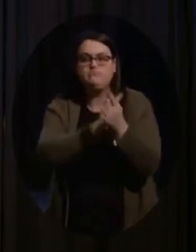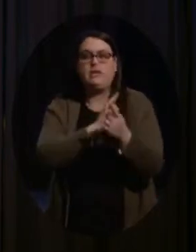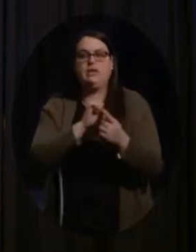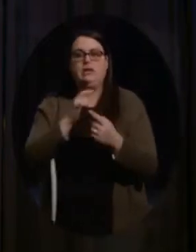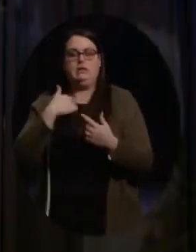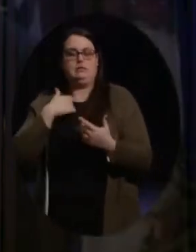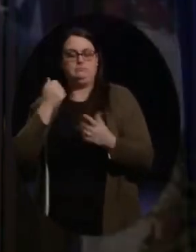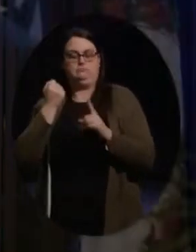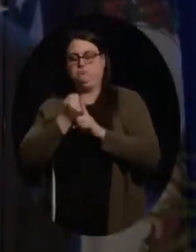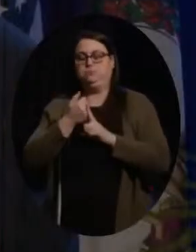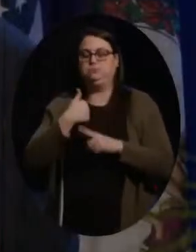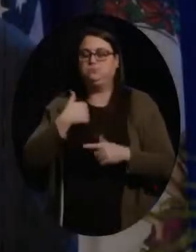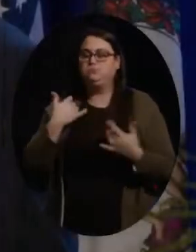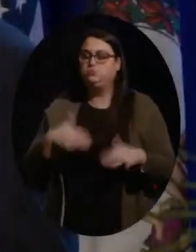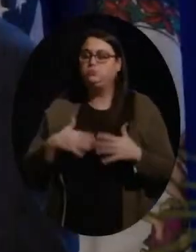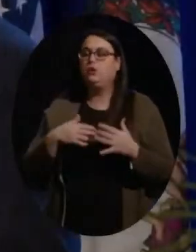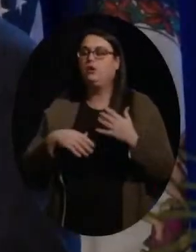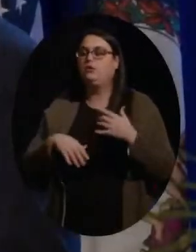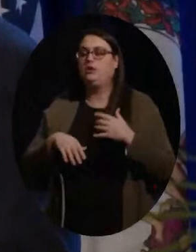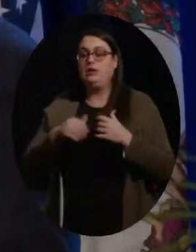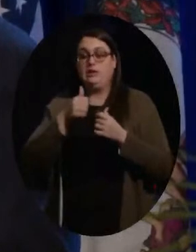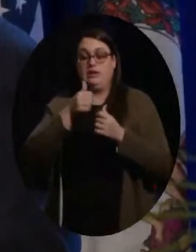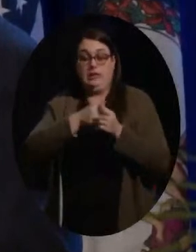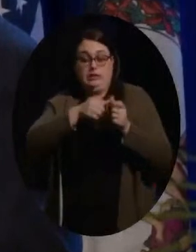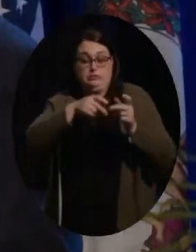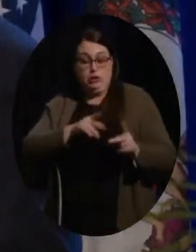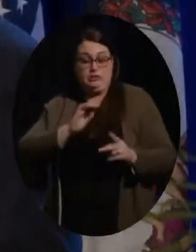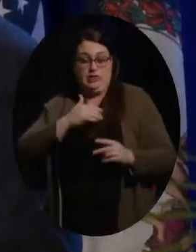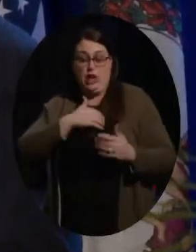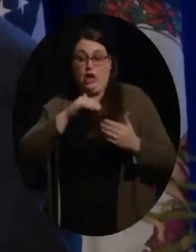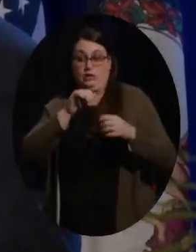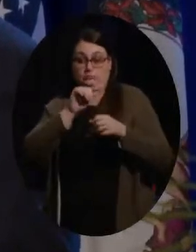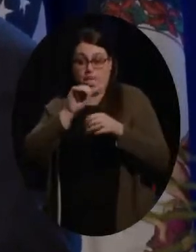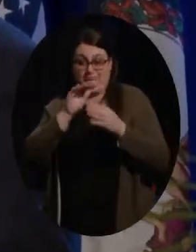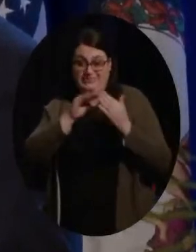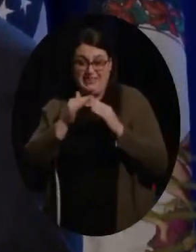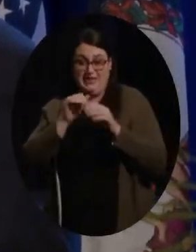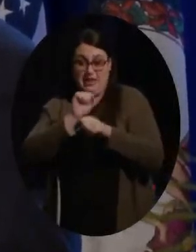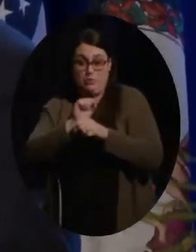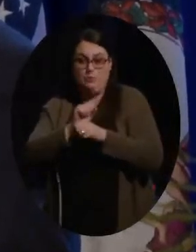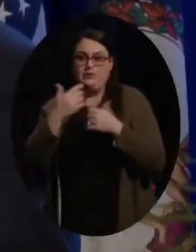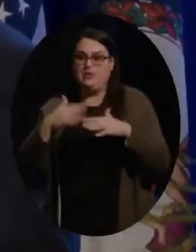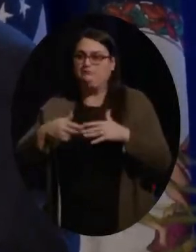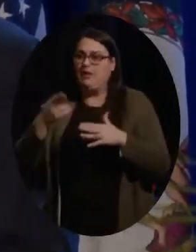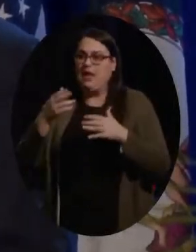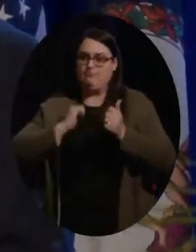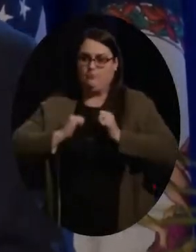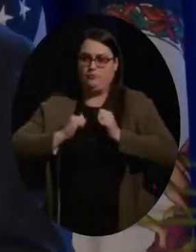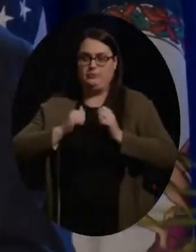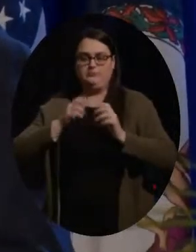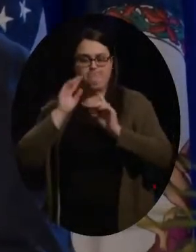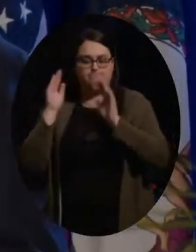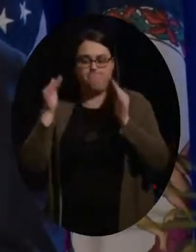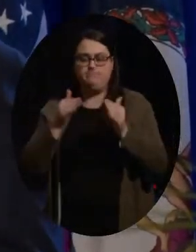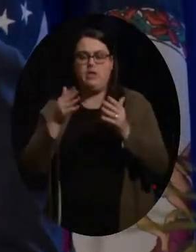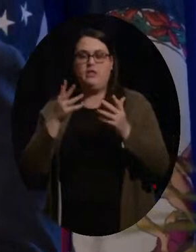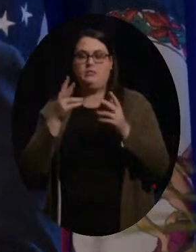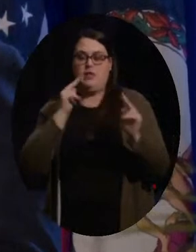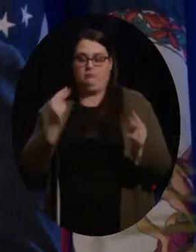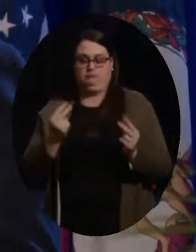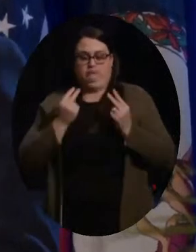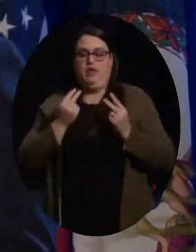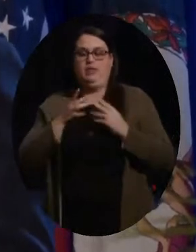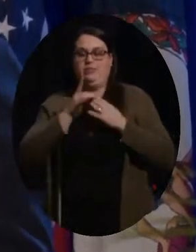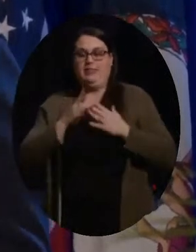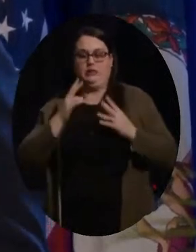these conversations is that, to a person, our city employees are committed to high performance. If anything, they're looking to us as their